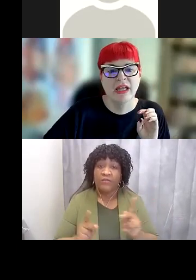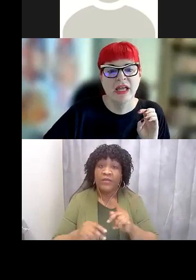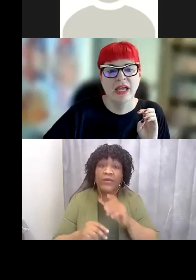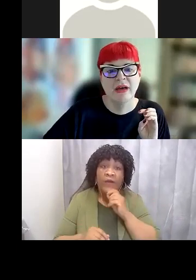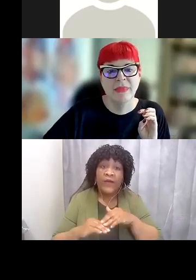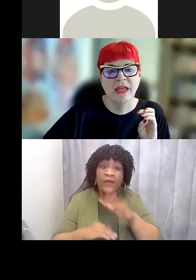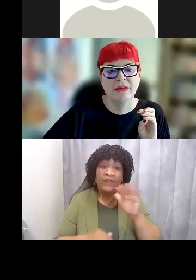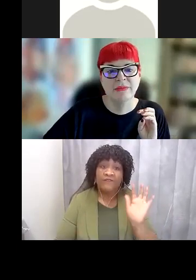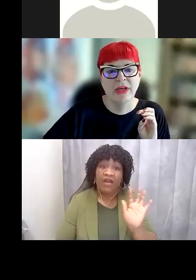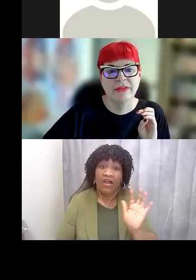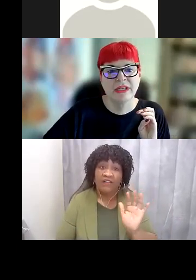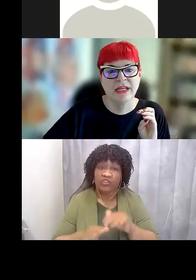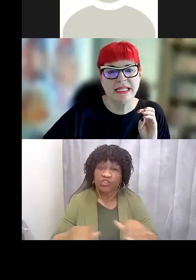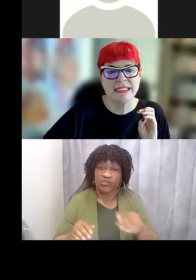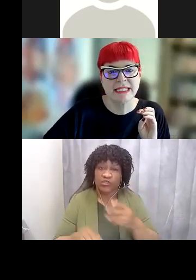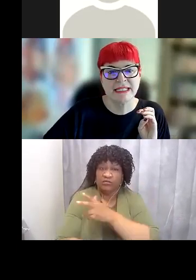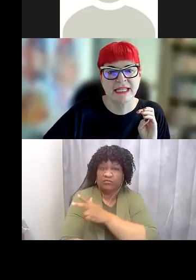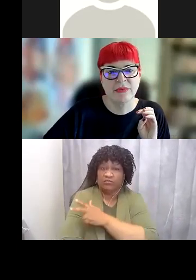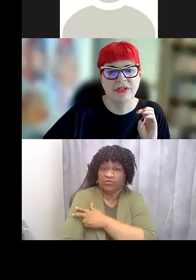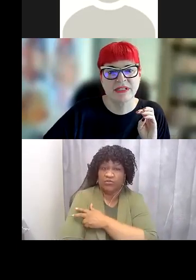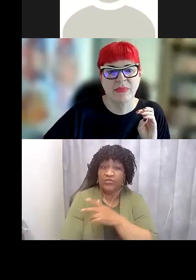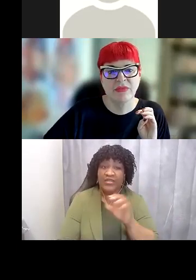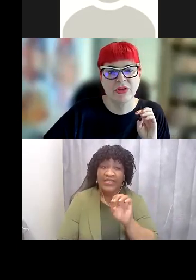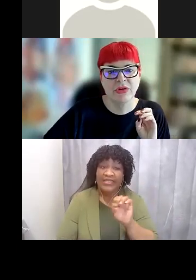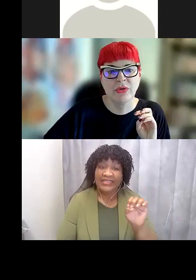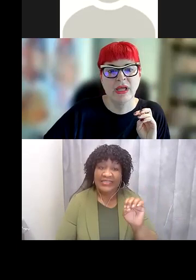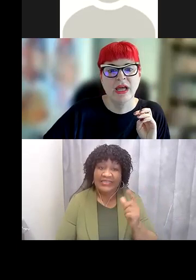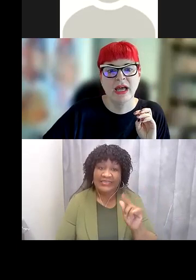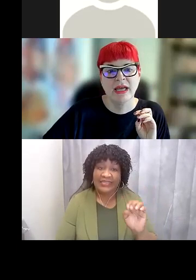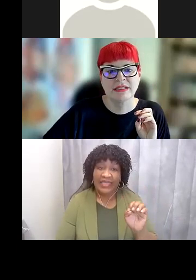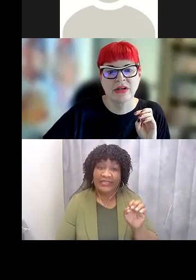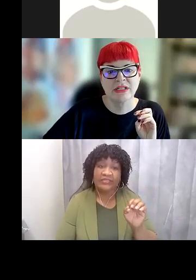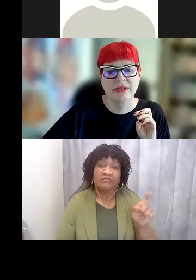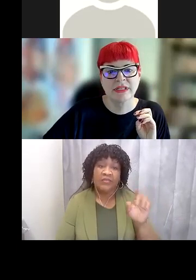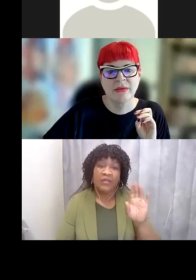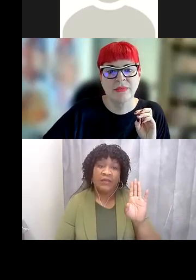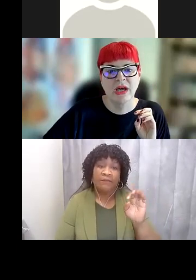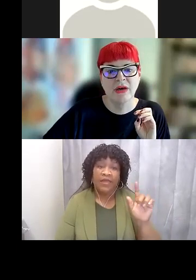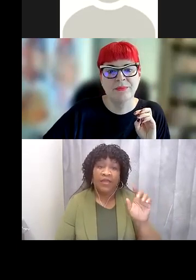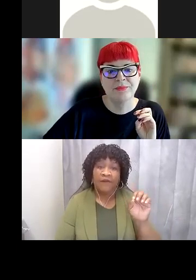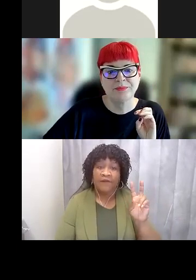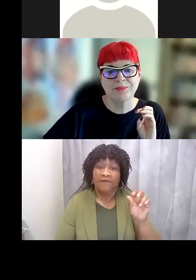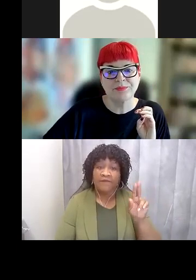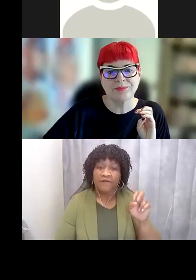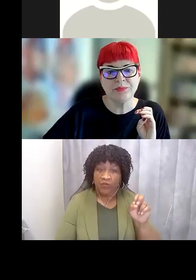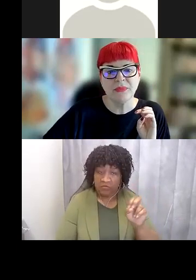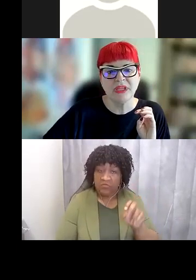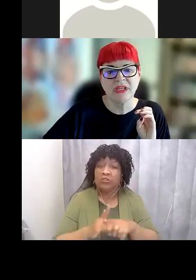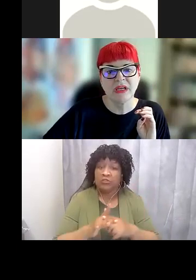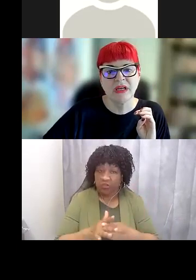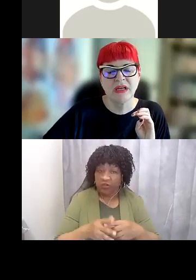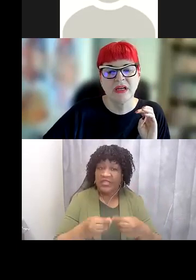5. And the Eastgate site, which is in Bellevue, has started doing them